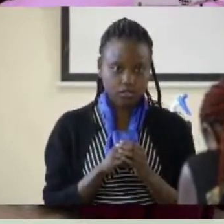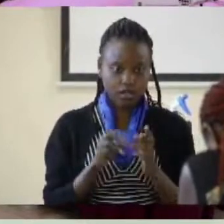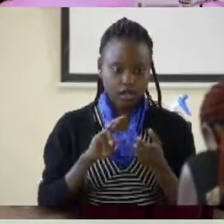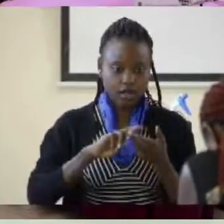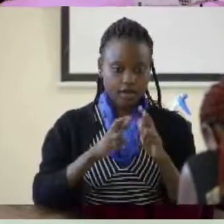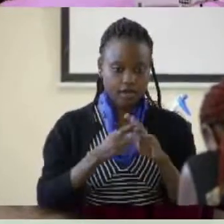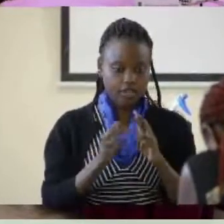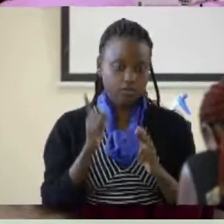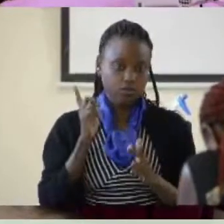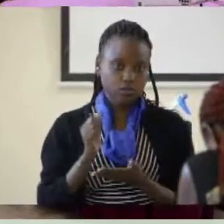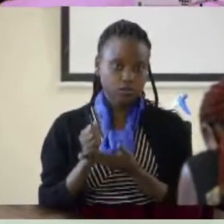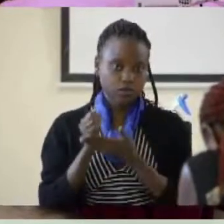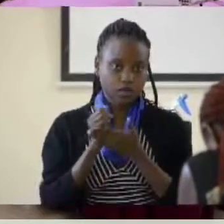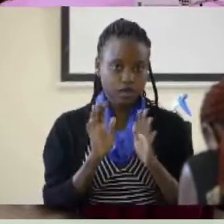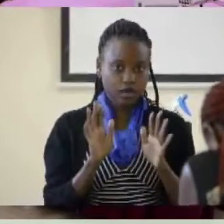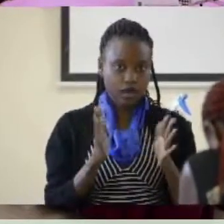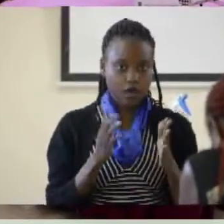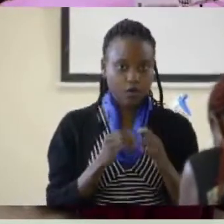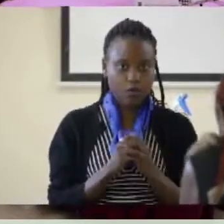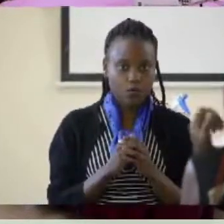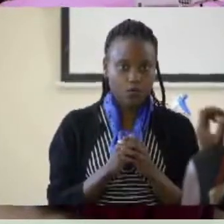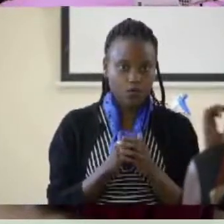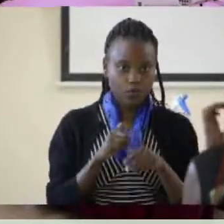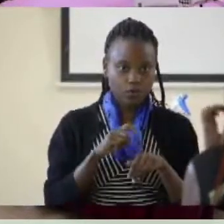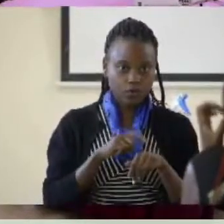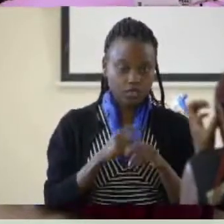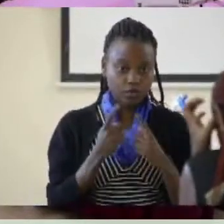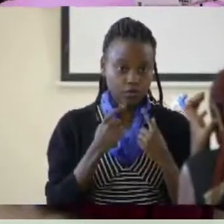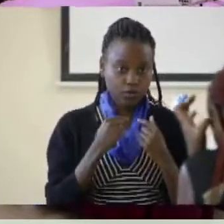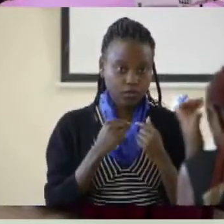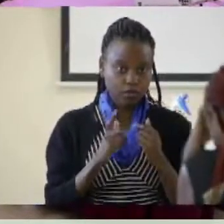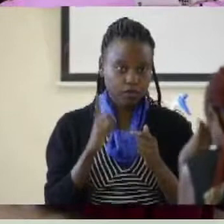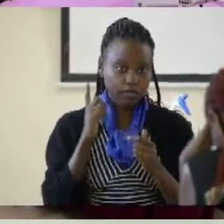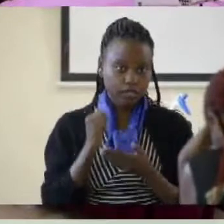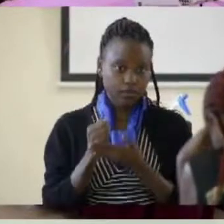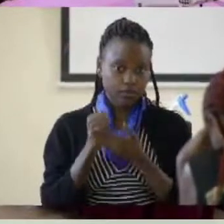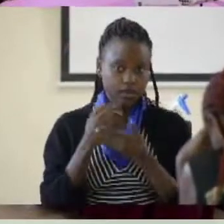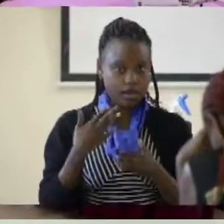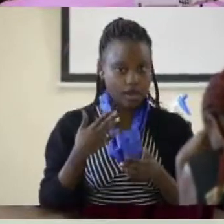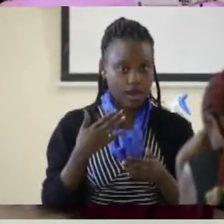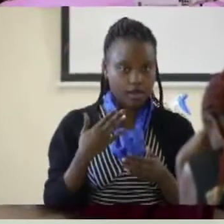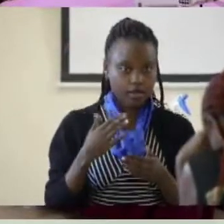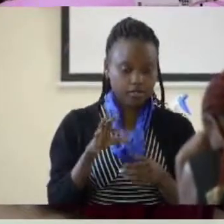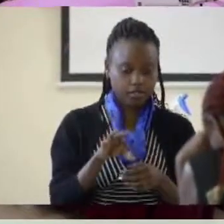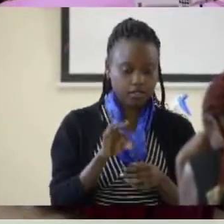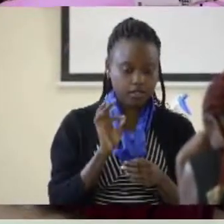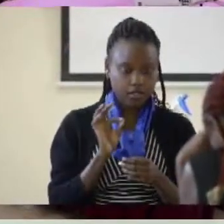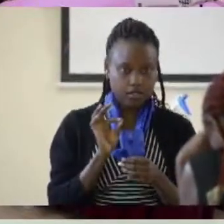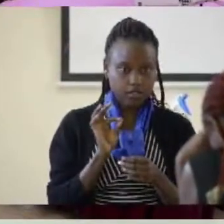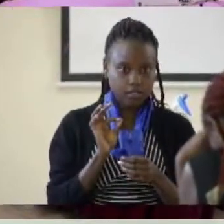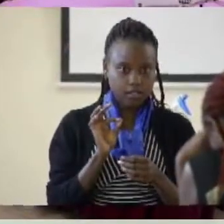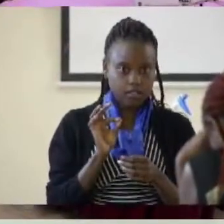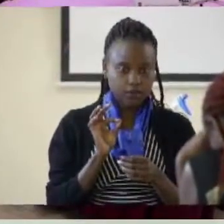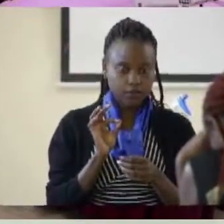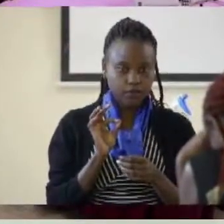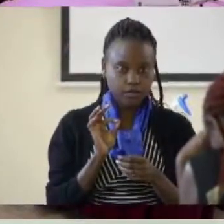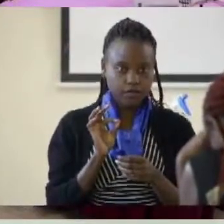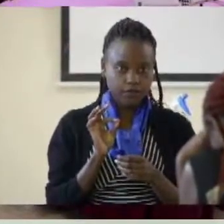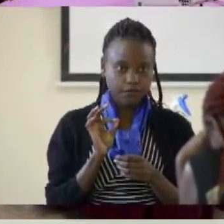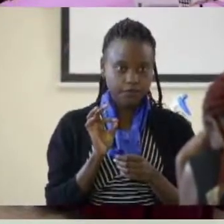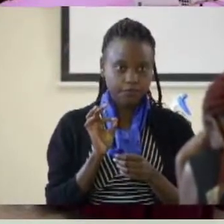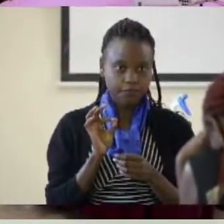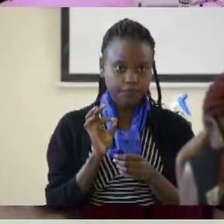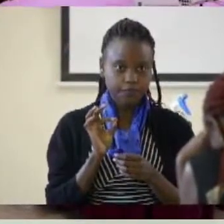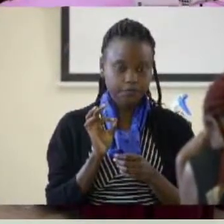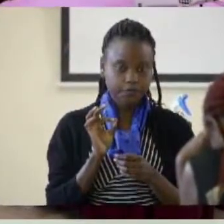aid? When we come to the Legal Aid Act, you'll find that for